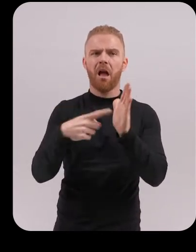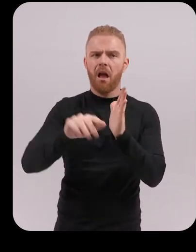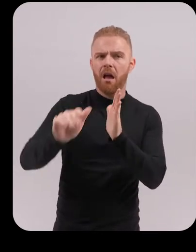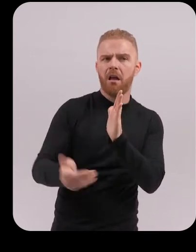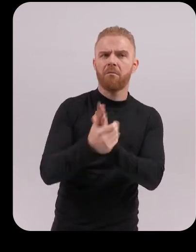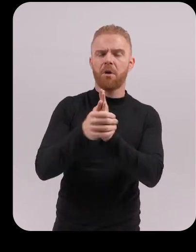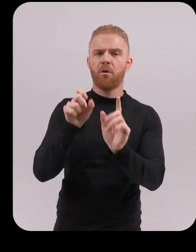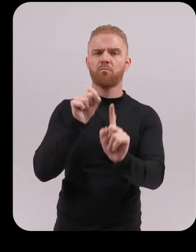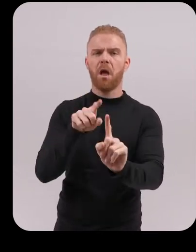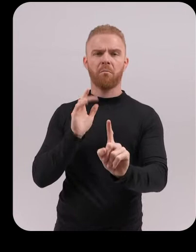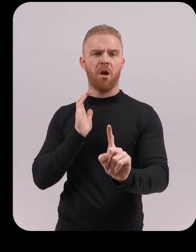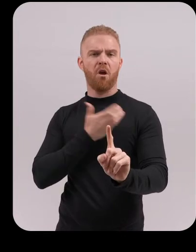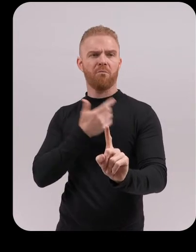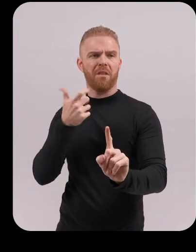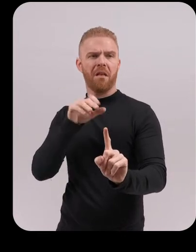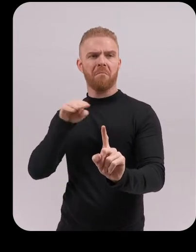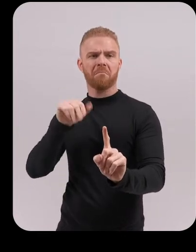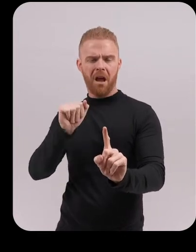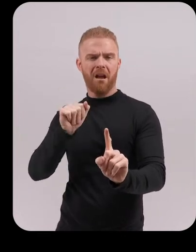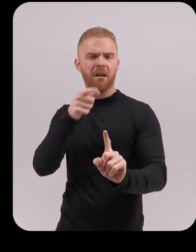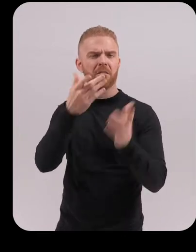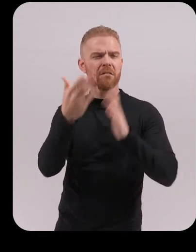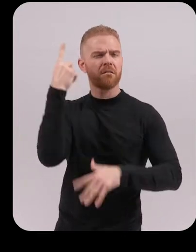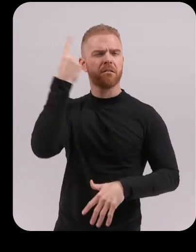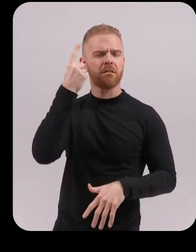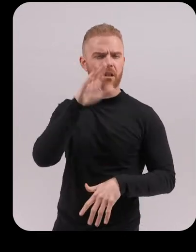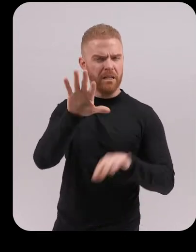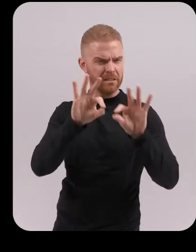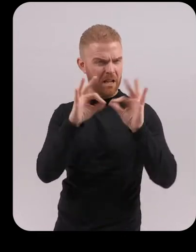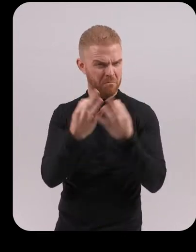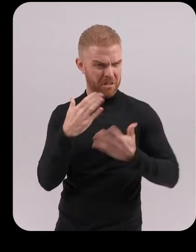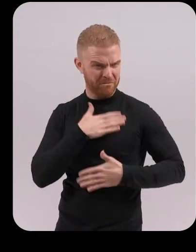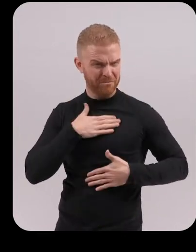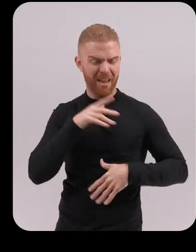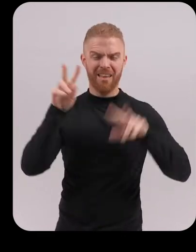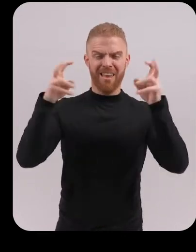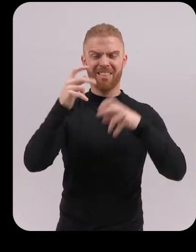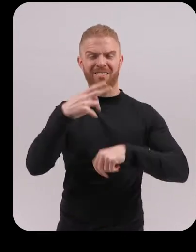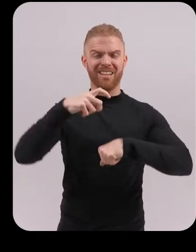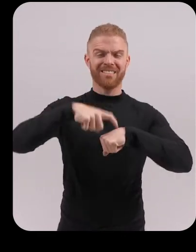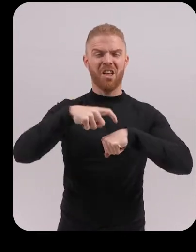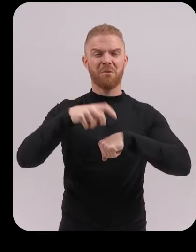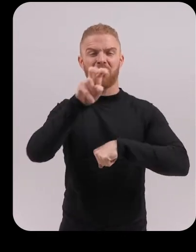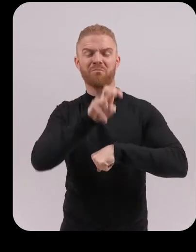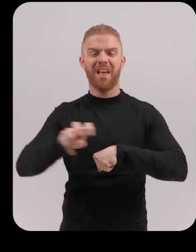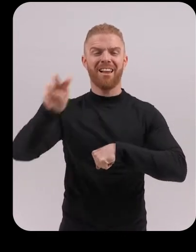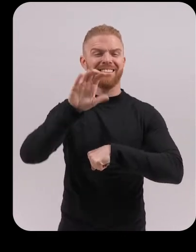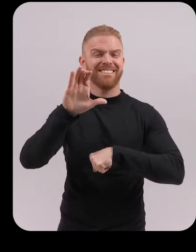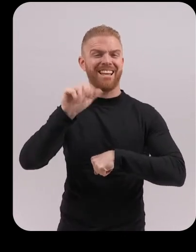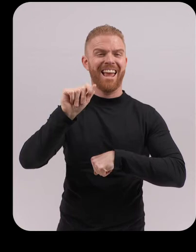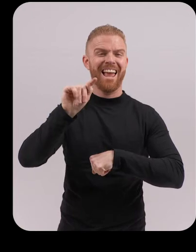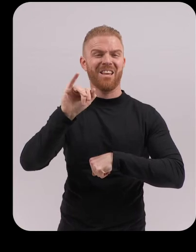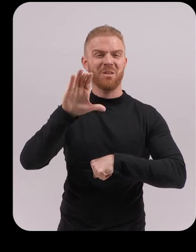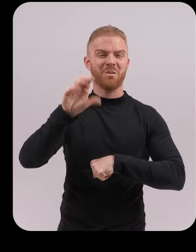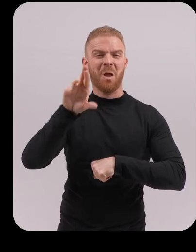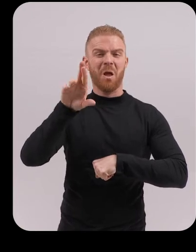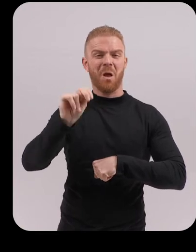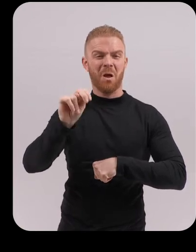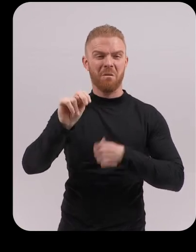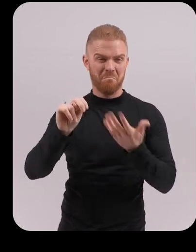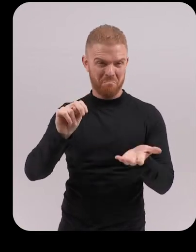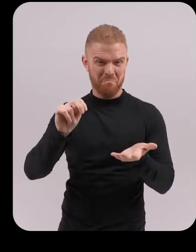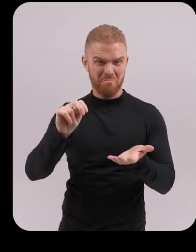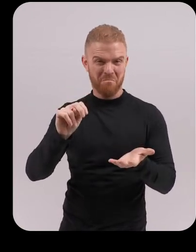my prompt to our Gemma. Now, Sharbani, you were wondering if your family would enjoy the time-traveling catacorn. Well,